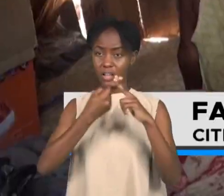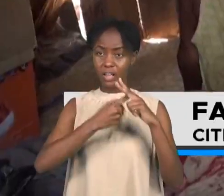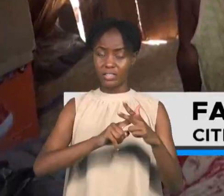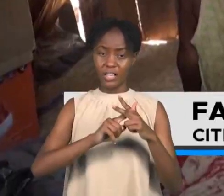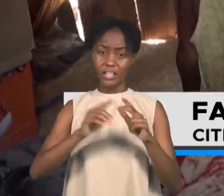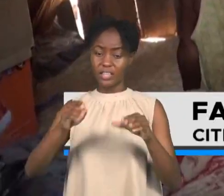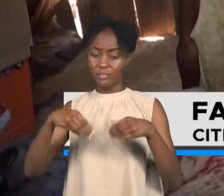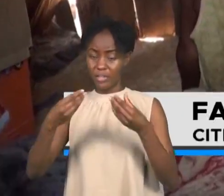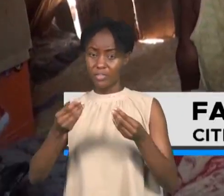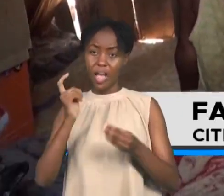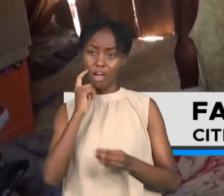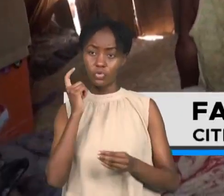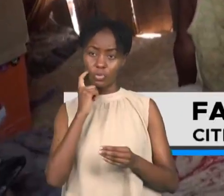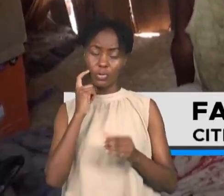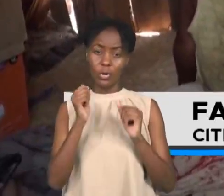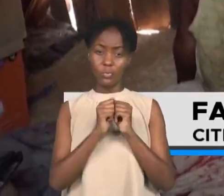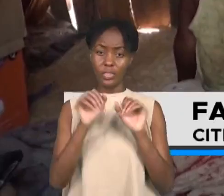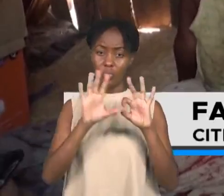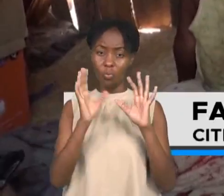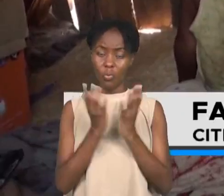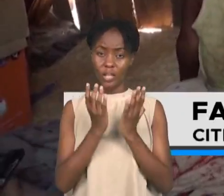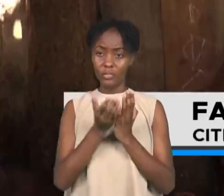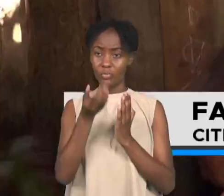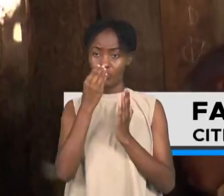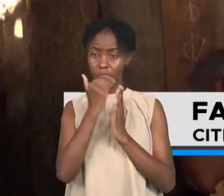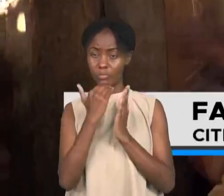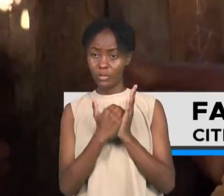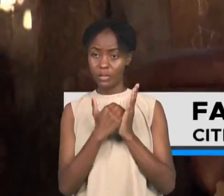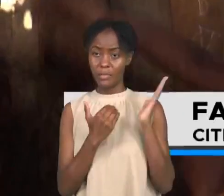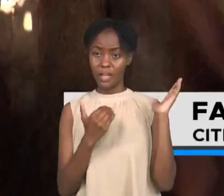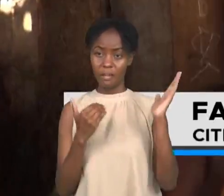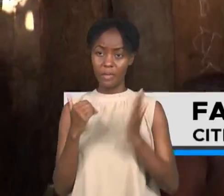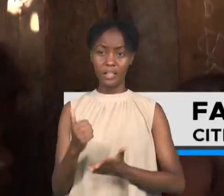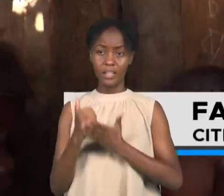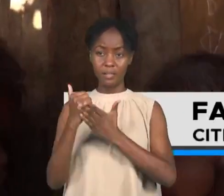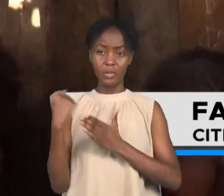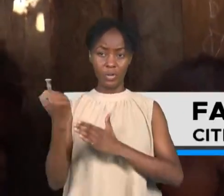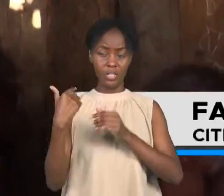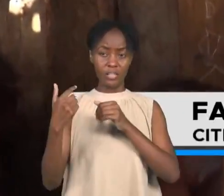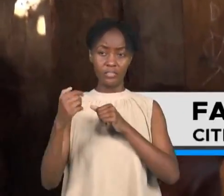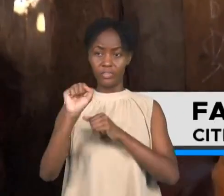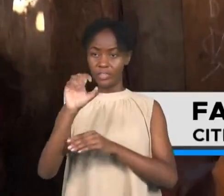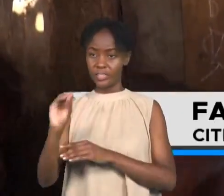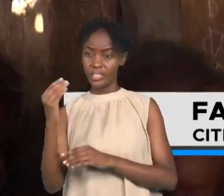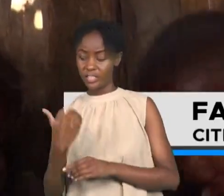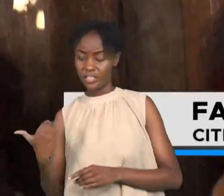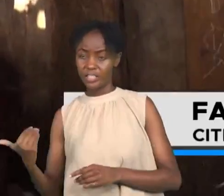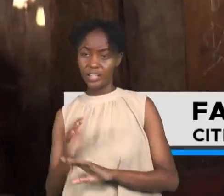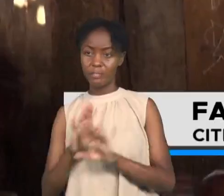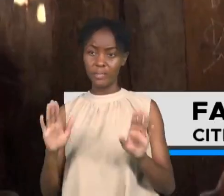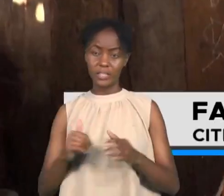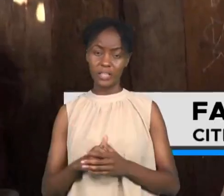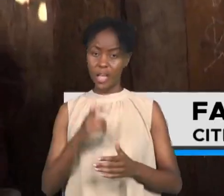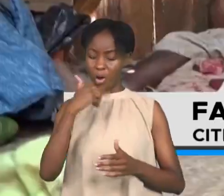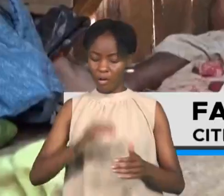shop in coordination with the World Food Programme. The city attends to around 50 severely malnourished children, swollen